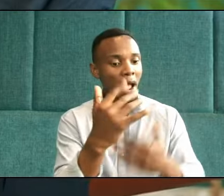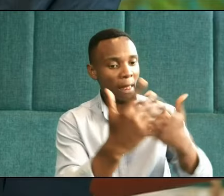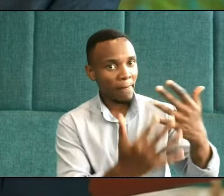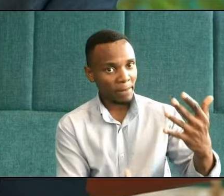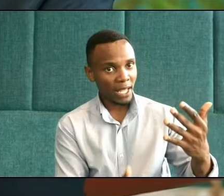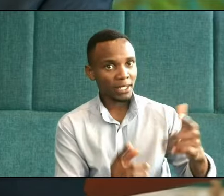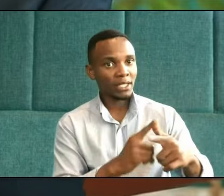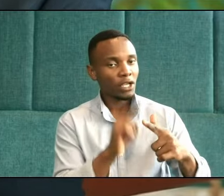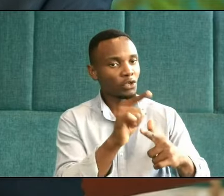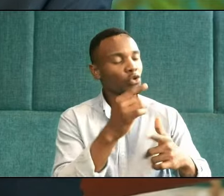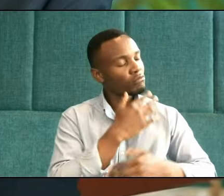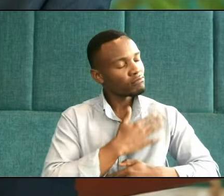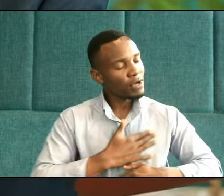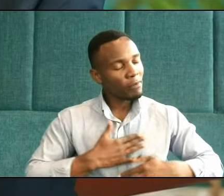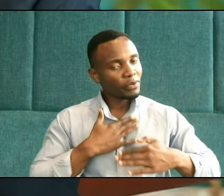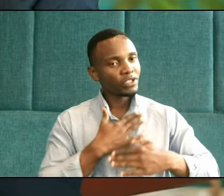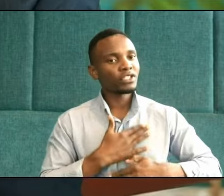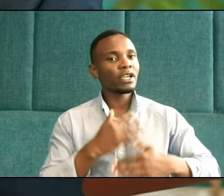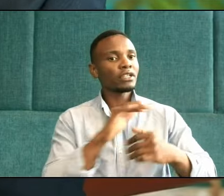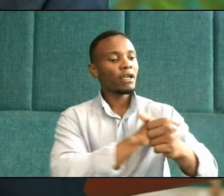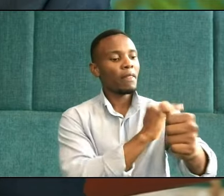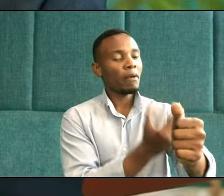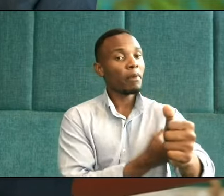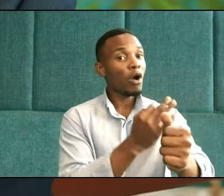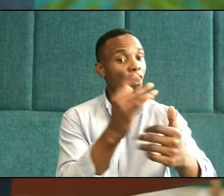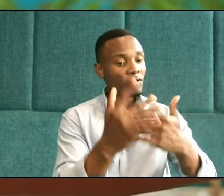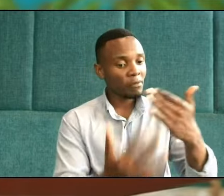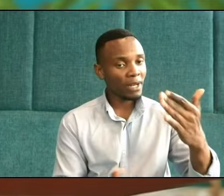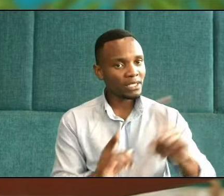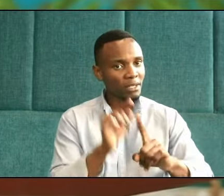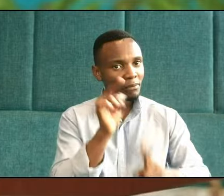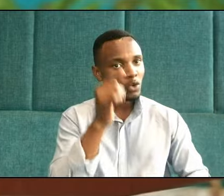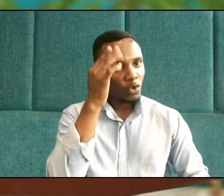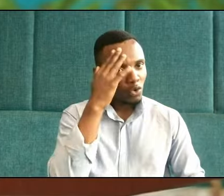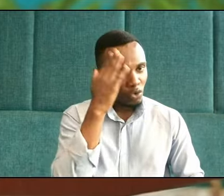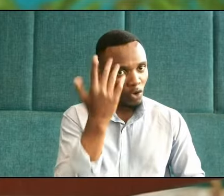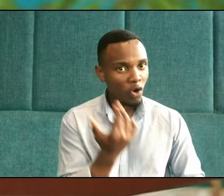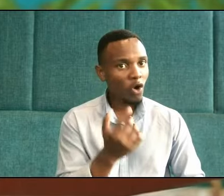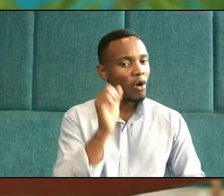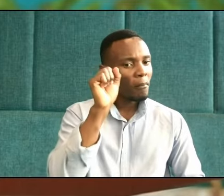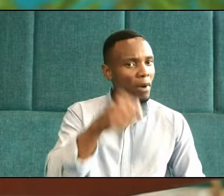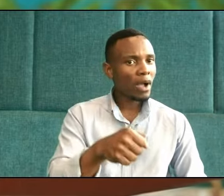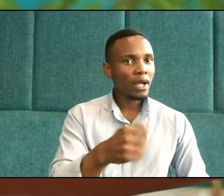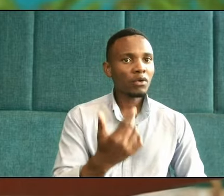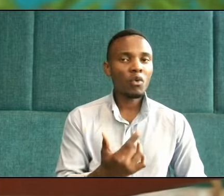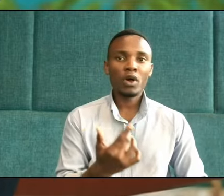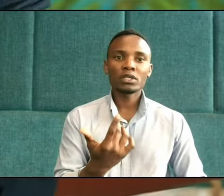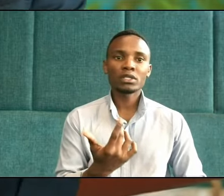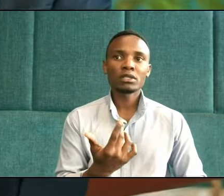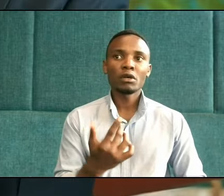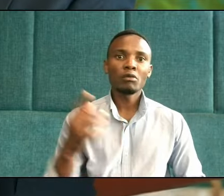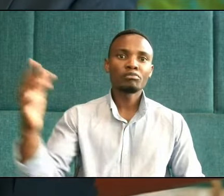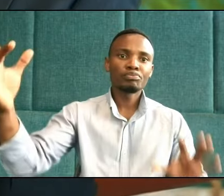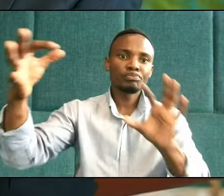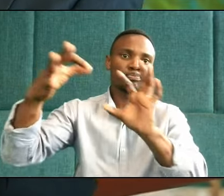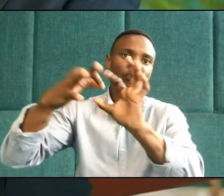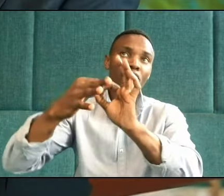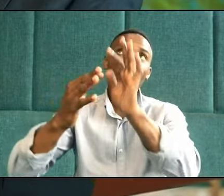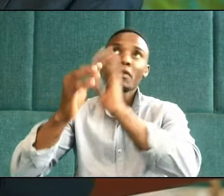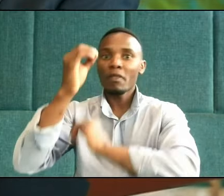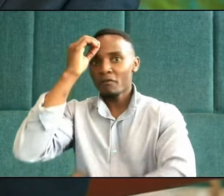the power of the blood, and they know that they can go to the Father through the blood of